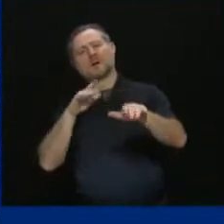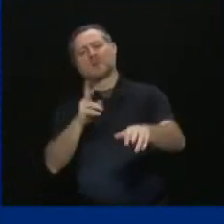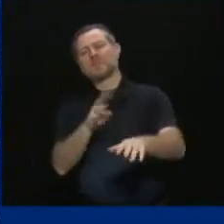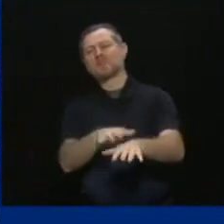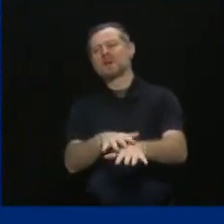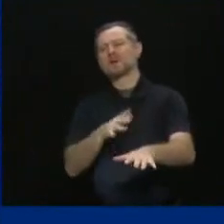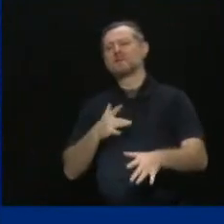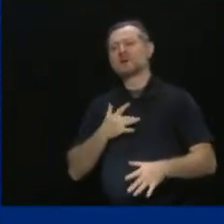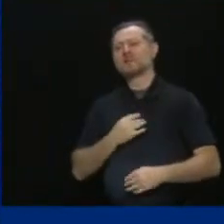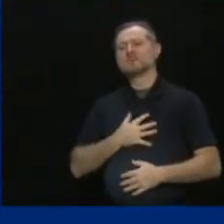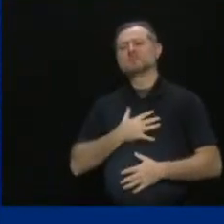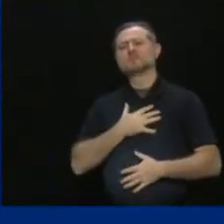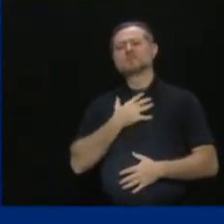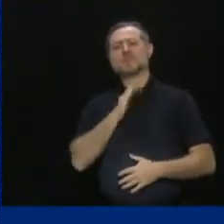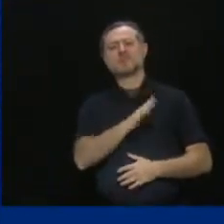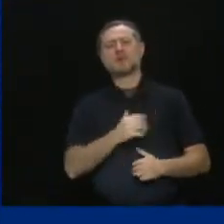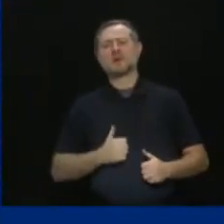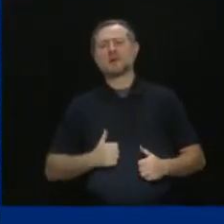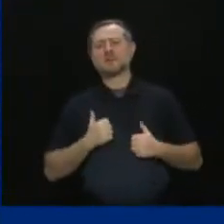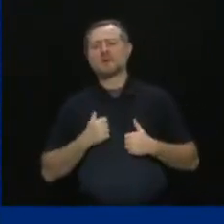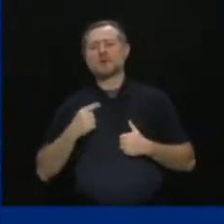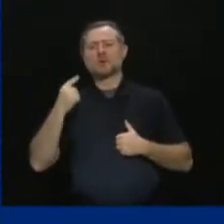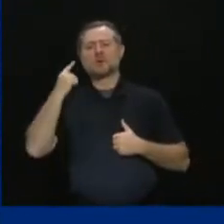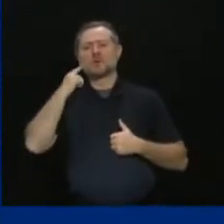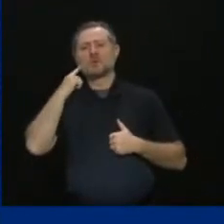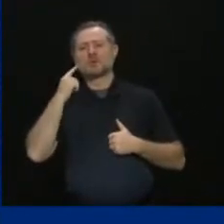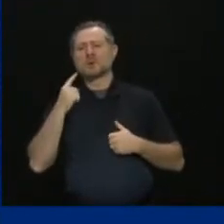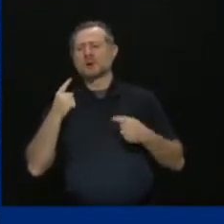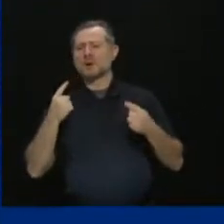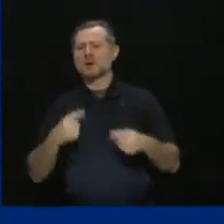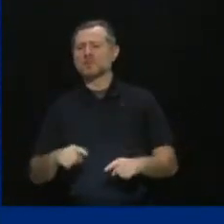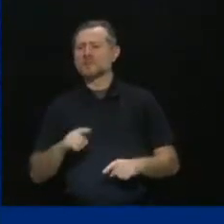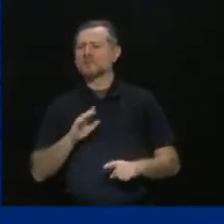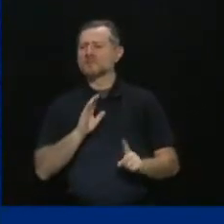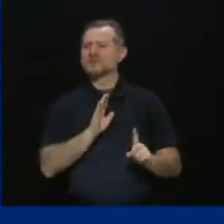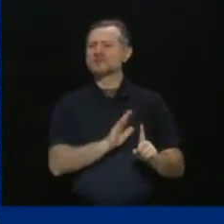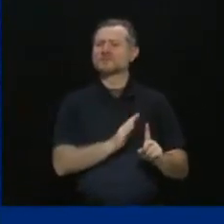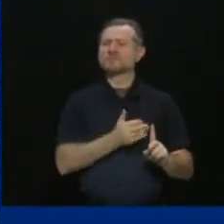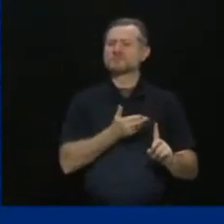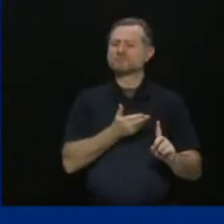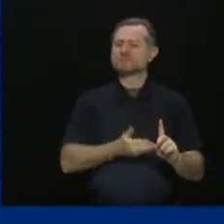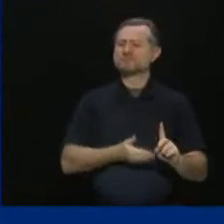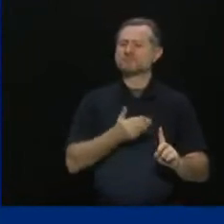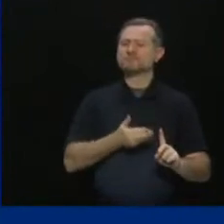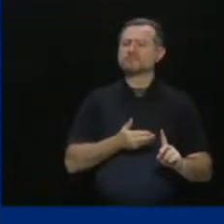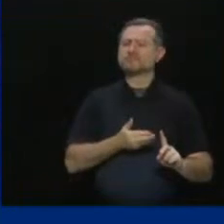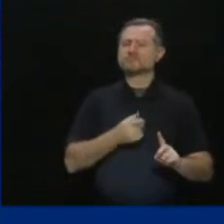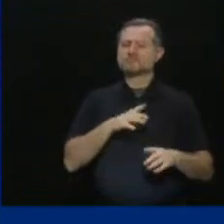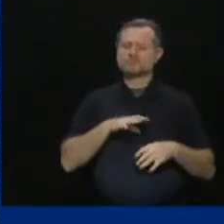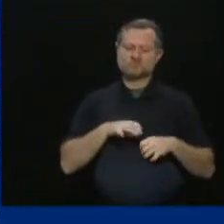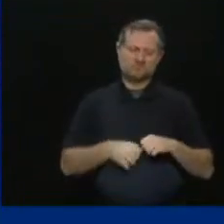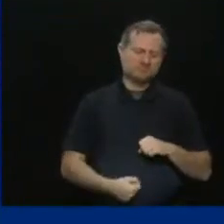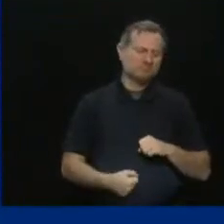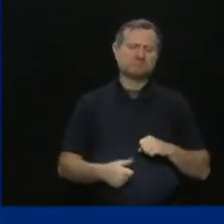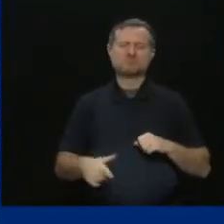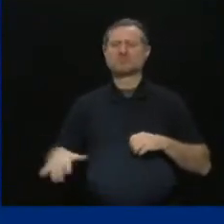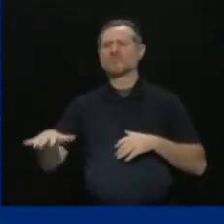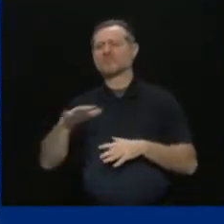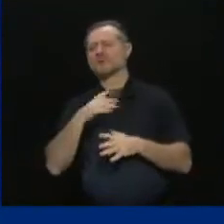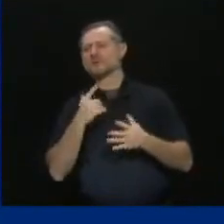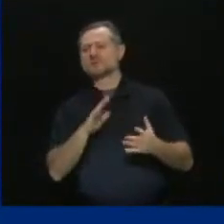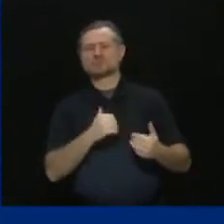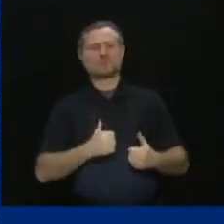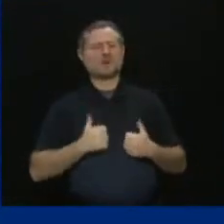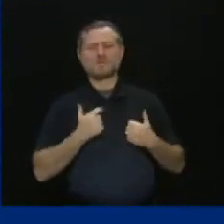and how devastated they were when they saw that someone who believed in them and their recovery did not survive themselves.